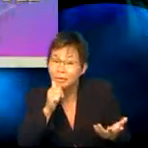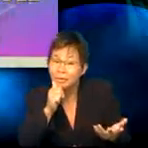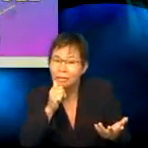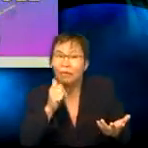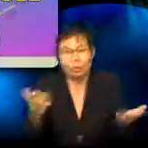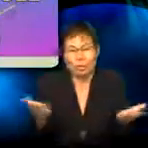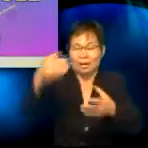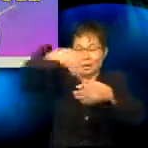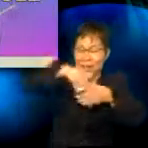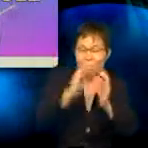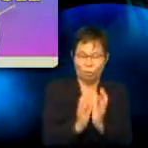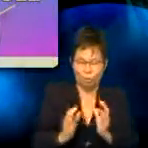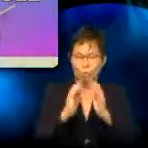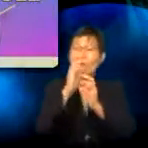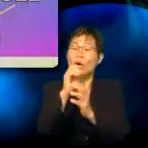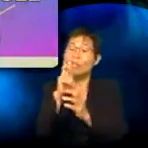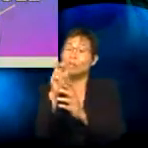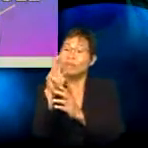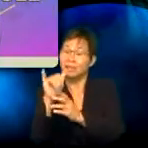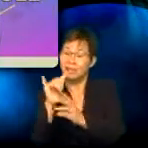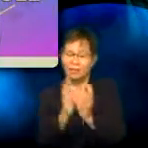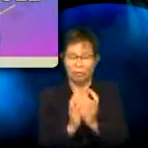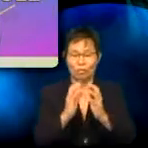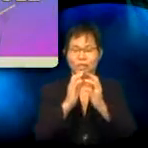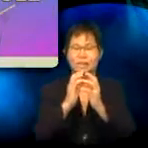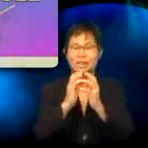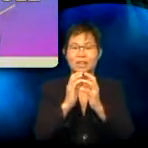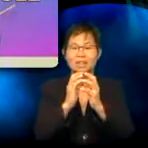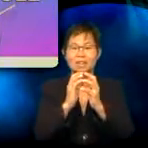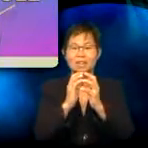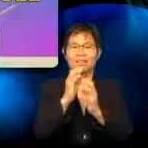is in the ovary, in the ovule.